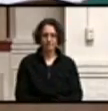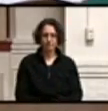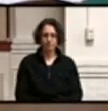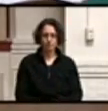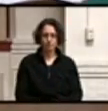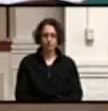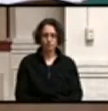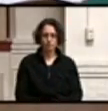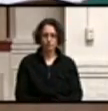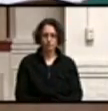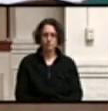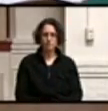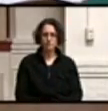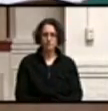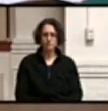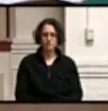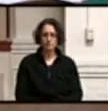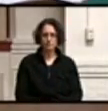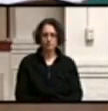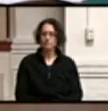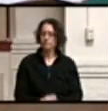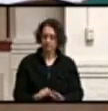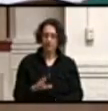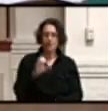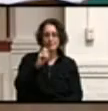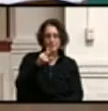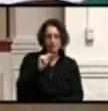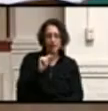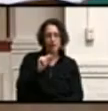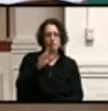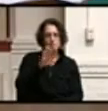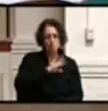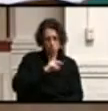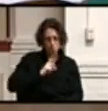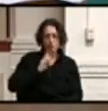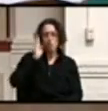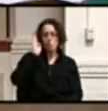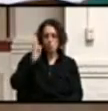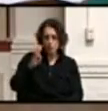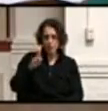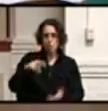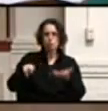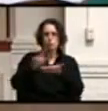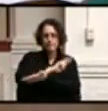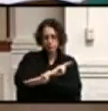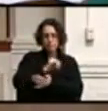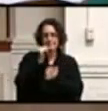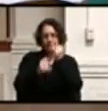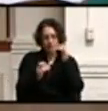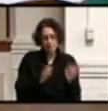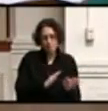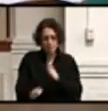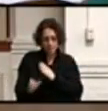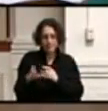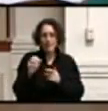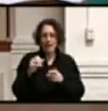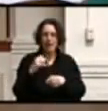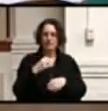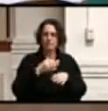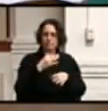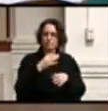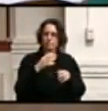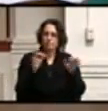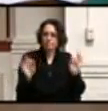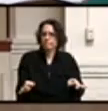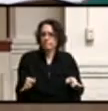approvals without the select board directly reviewing and ultimately voting on that. And I think the Oversight Committee is well aware of that. Yeah. You know,